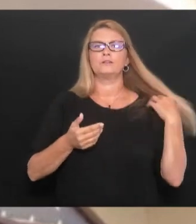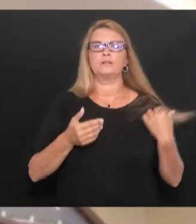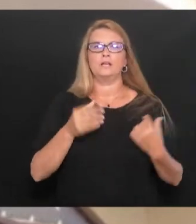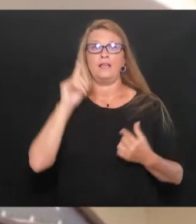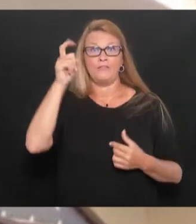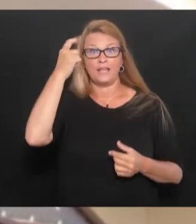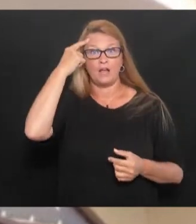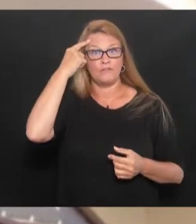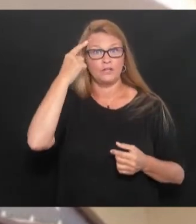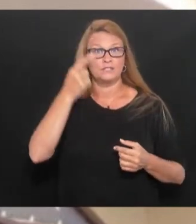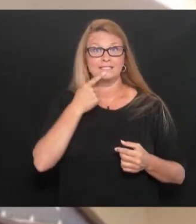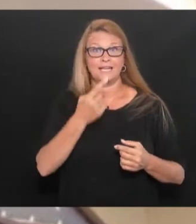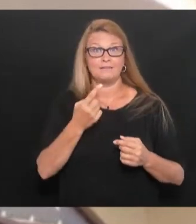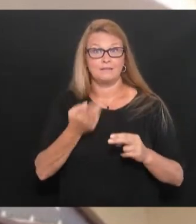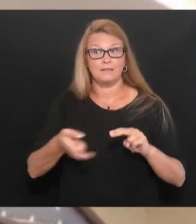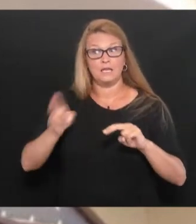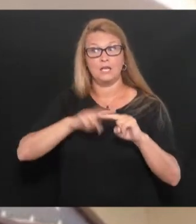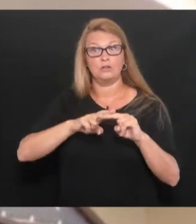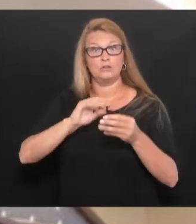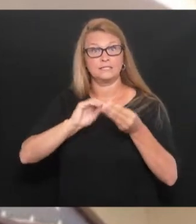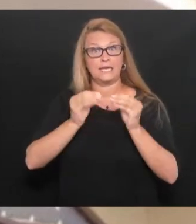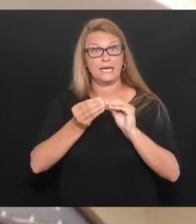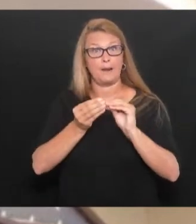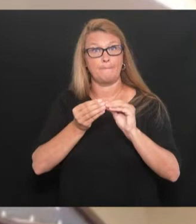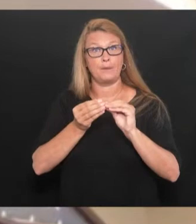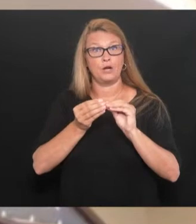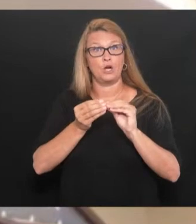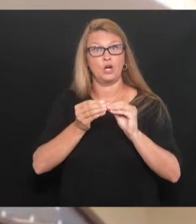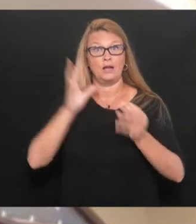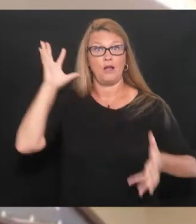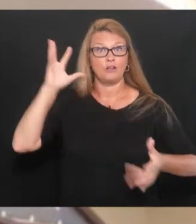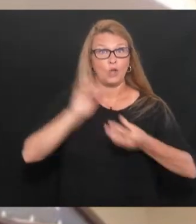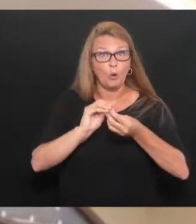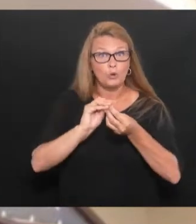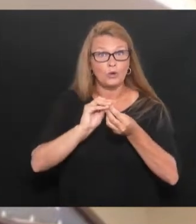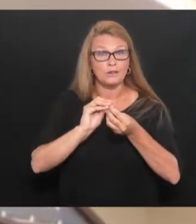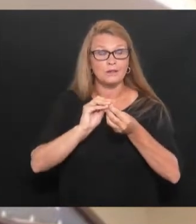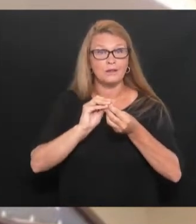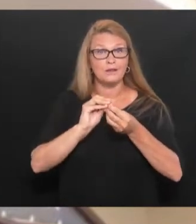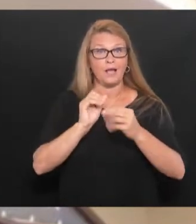pointed out the increase in the number of cases overall.